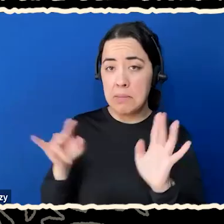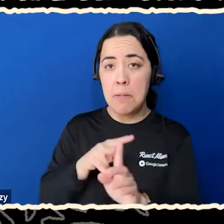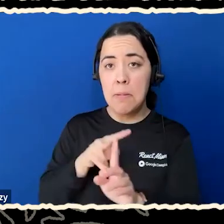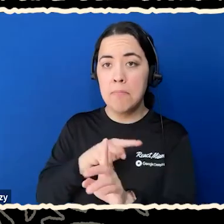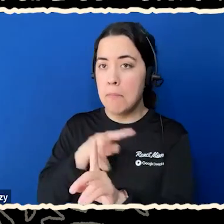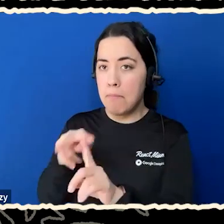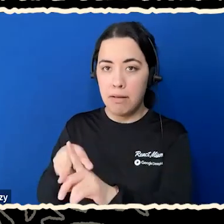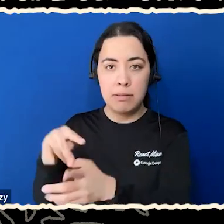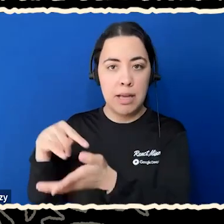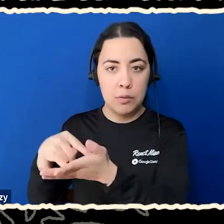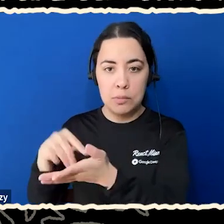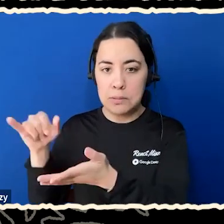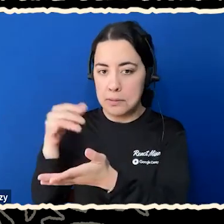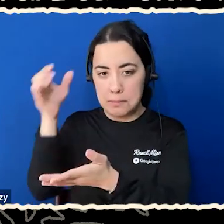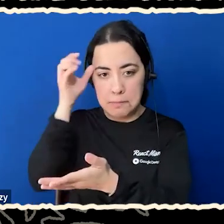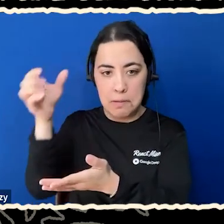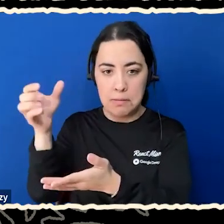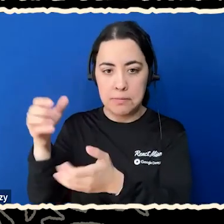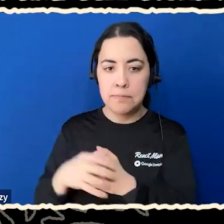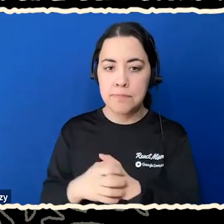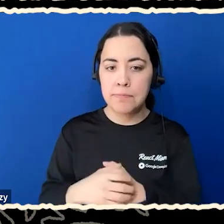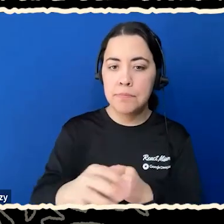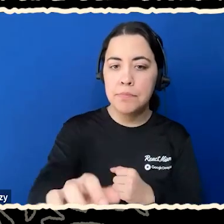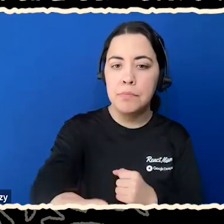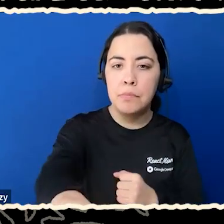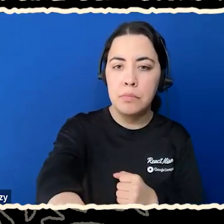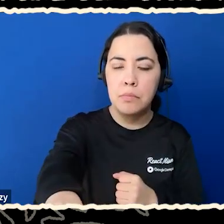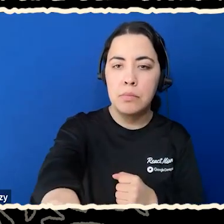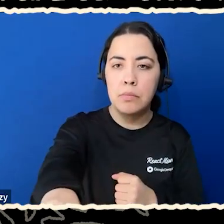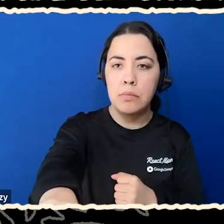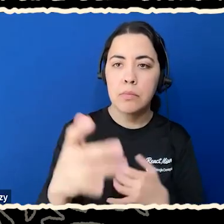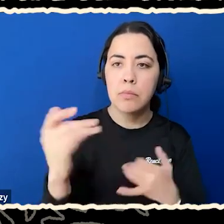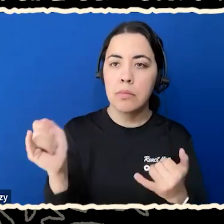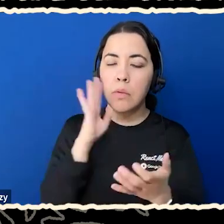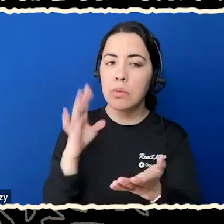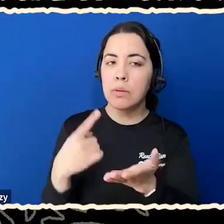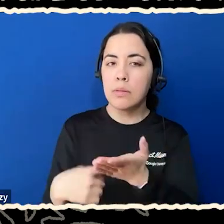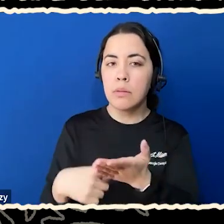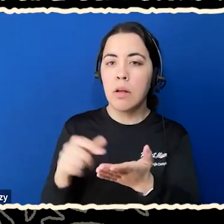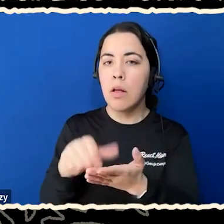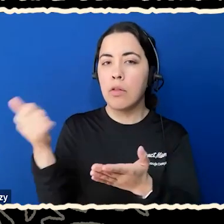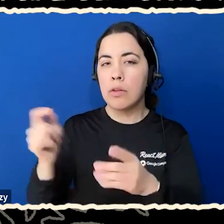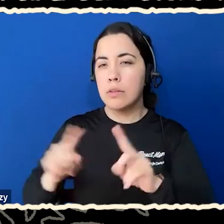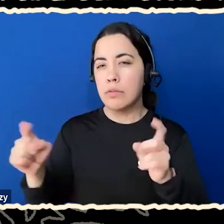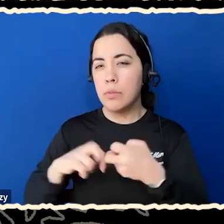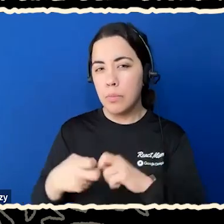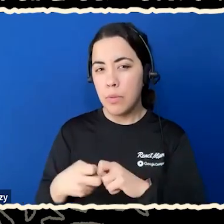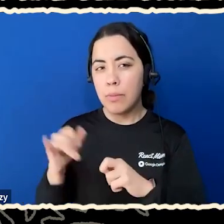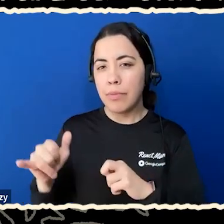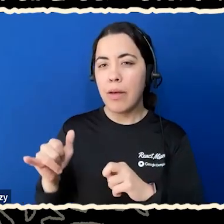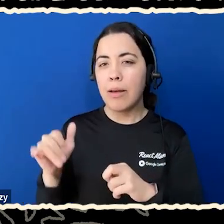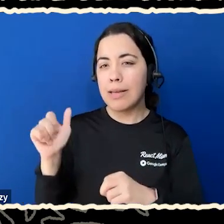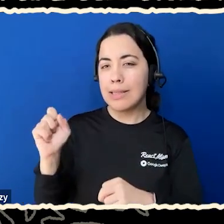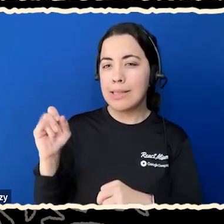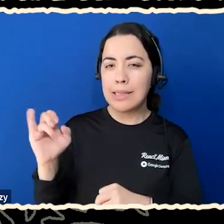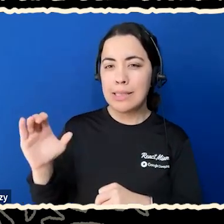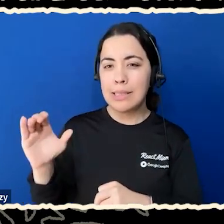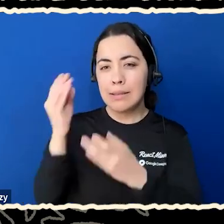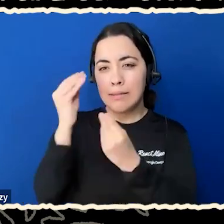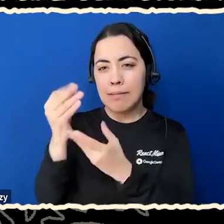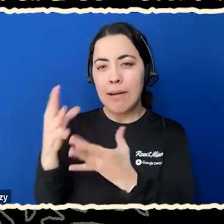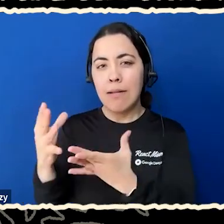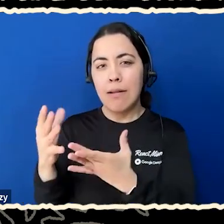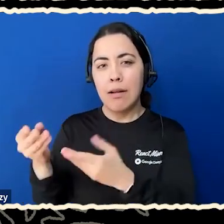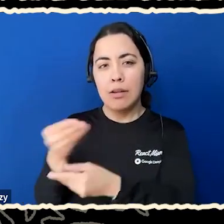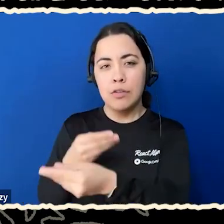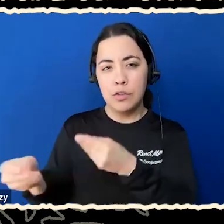this. Now let's talk about another problem we iterated. So asynchronous data exchange. The demo to the right shows